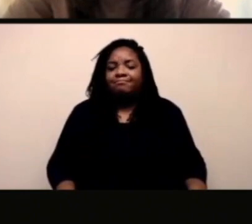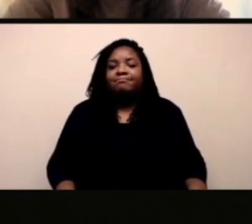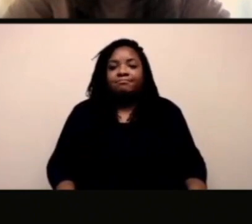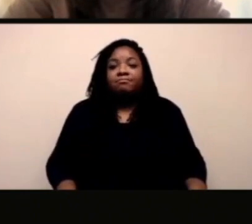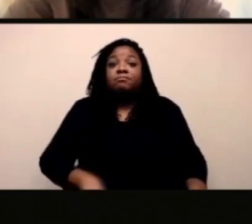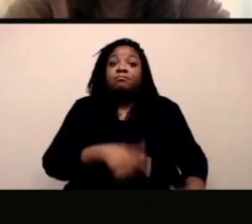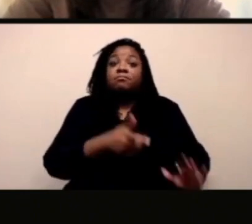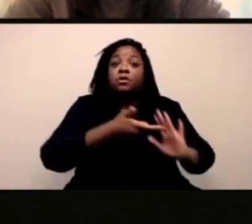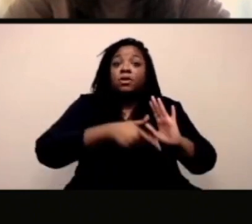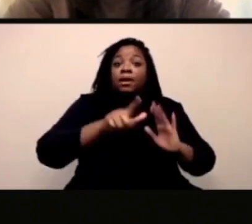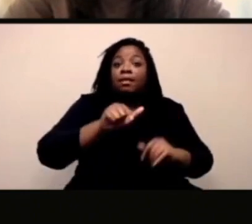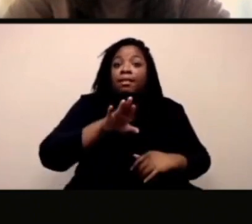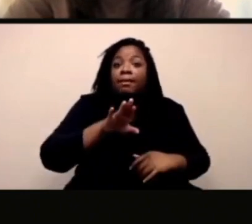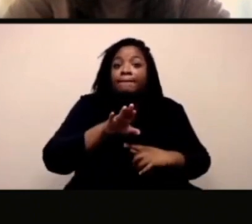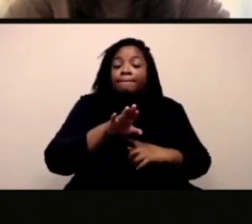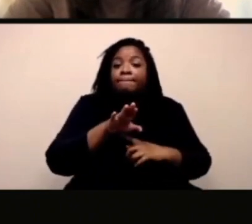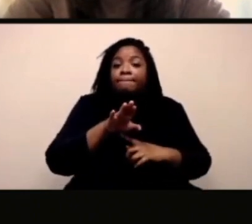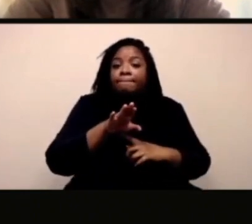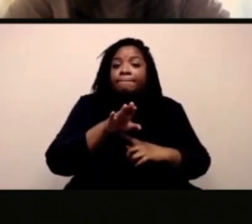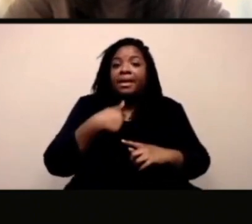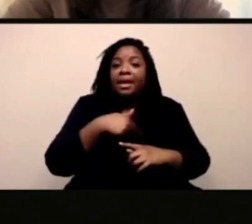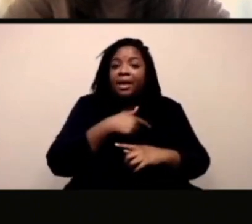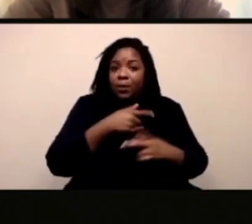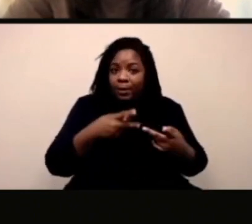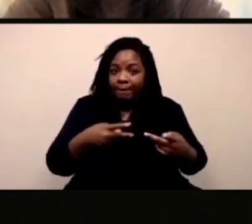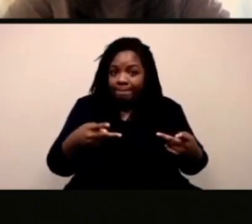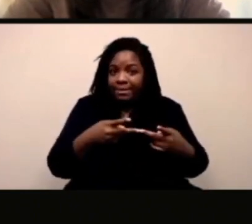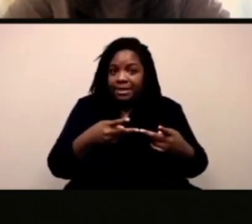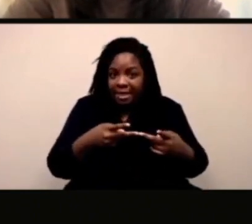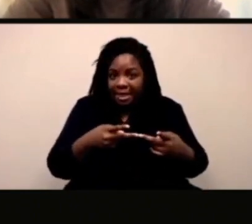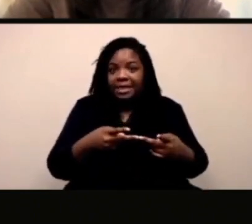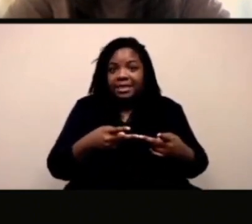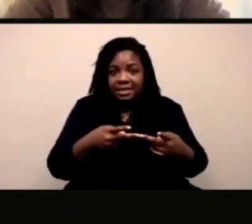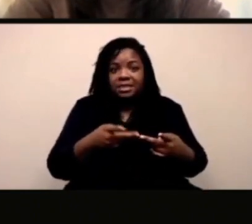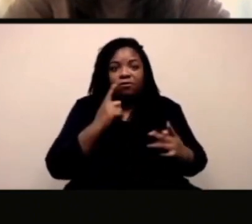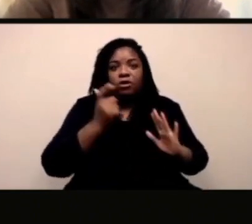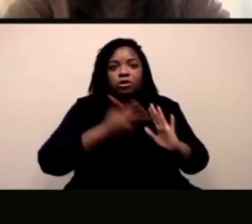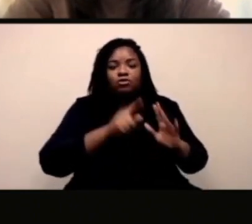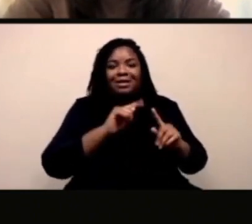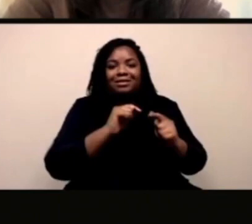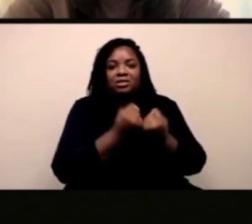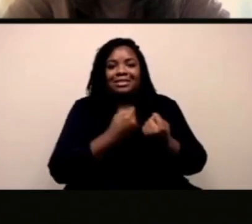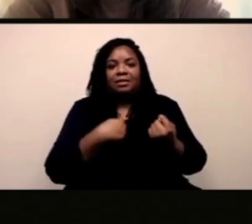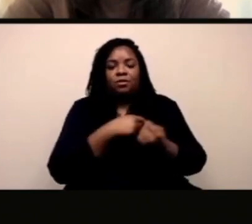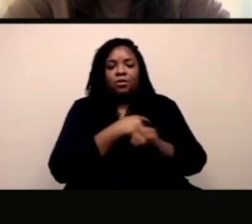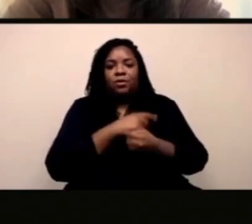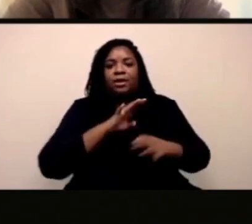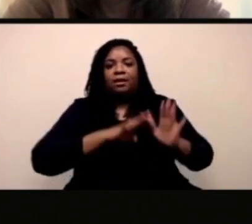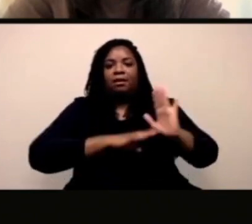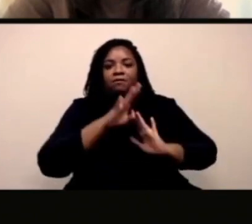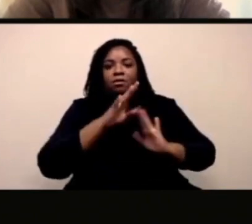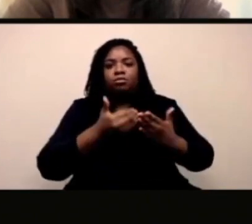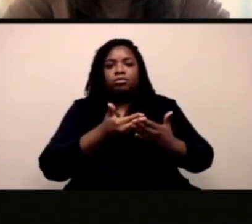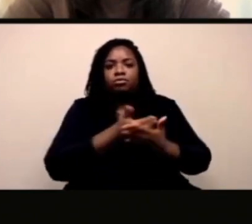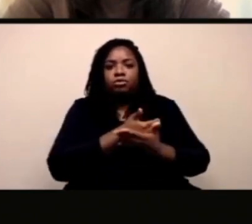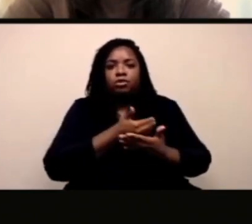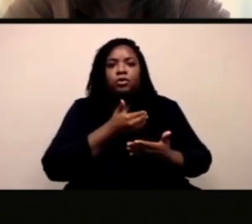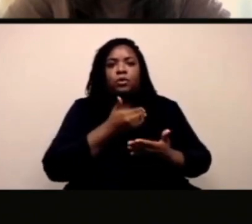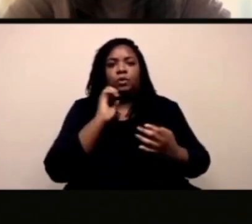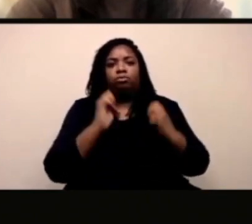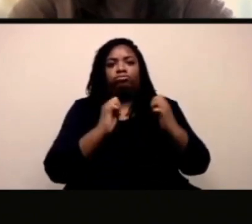Scratch Lab is our place for the Scratch team to develop new experimental features